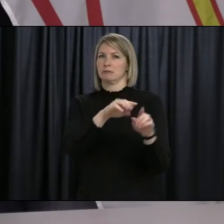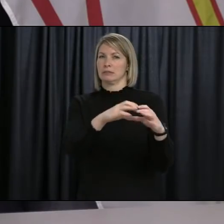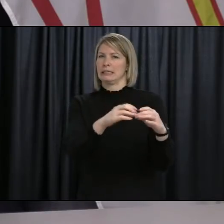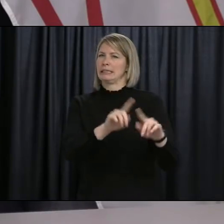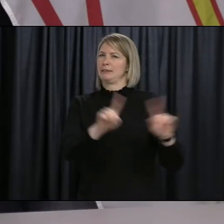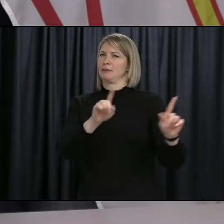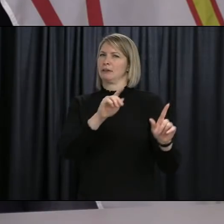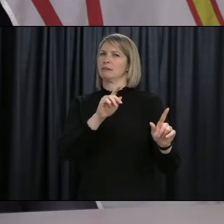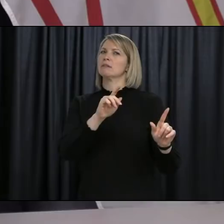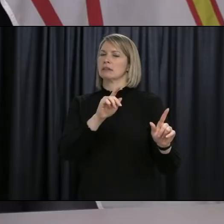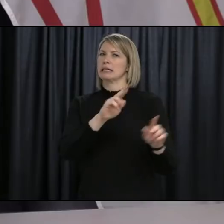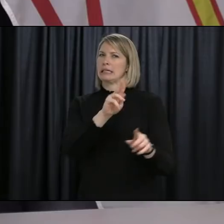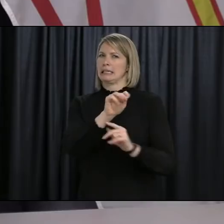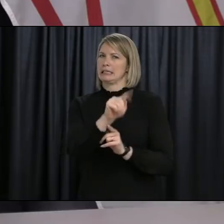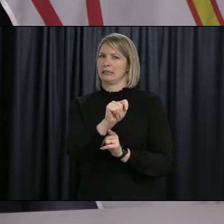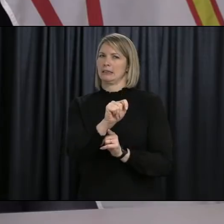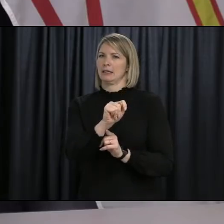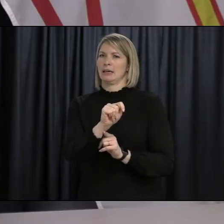cases more quickly.